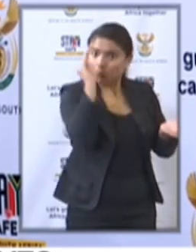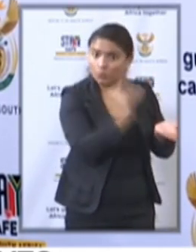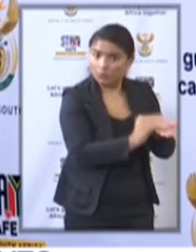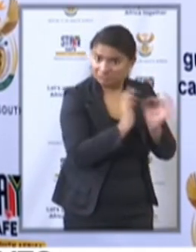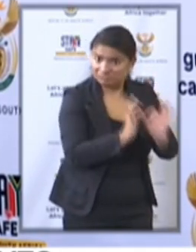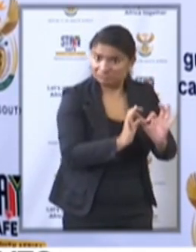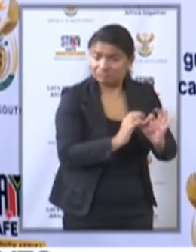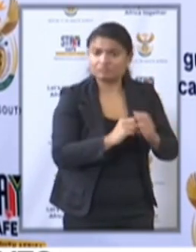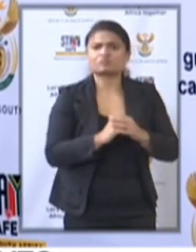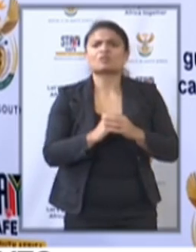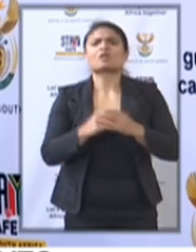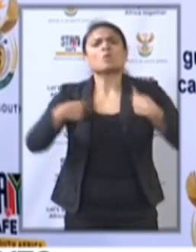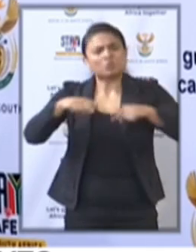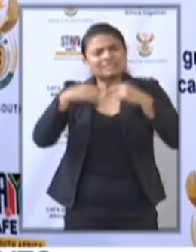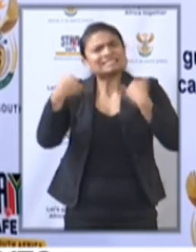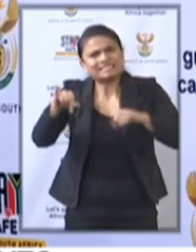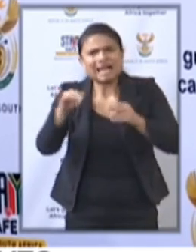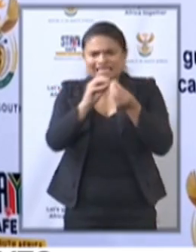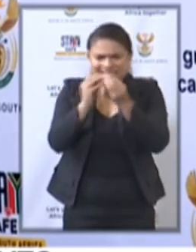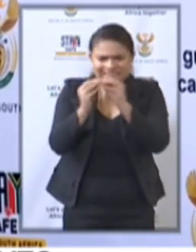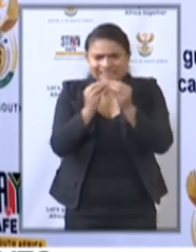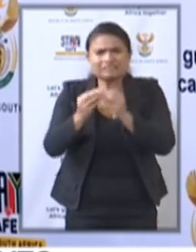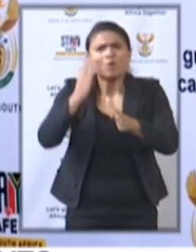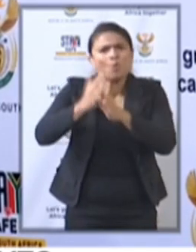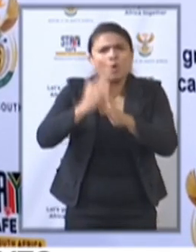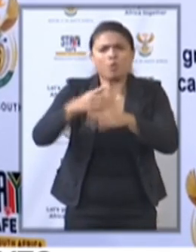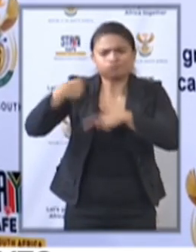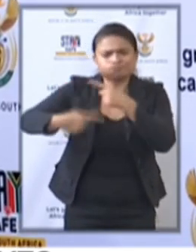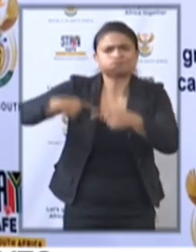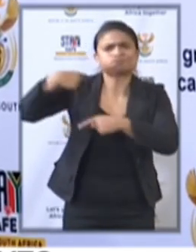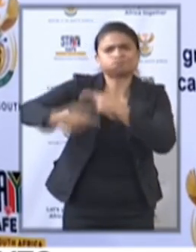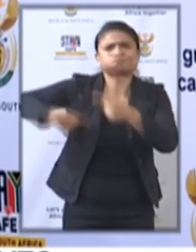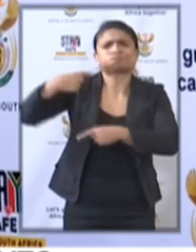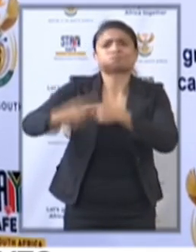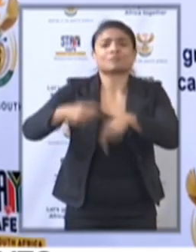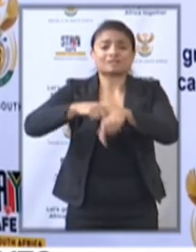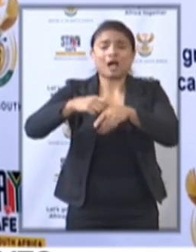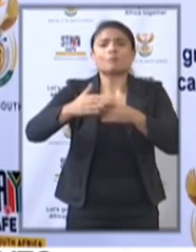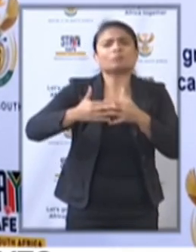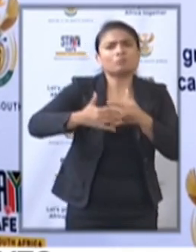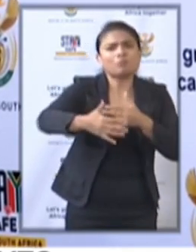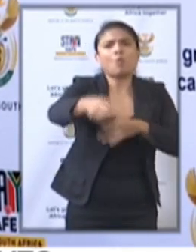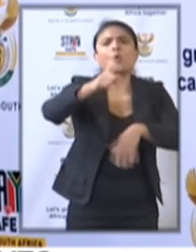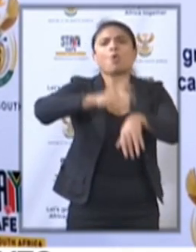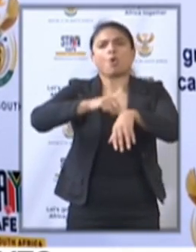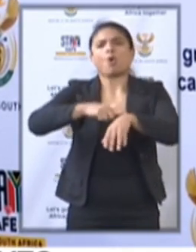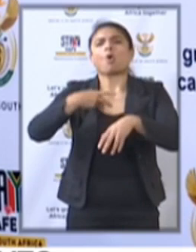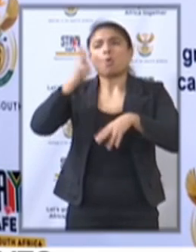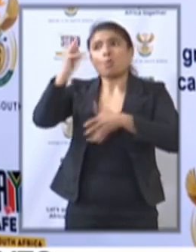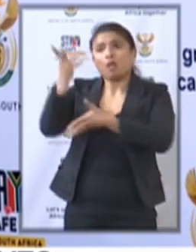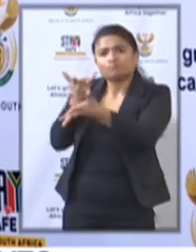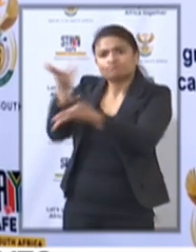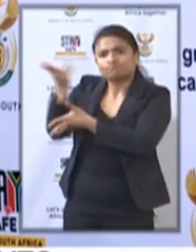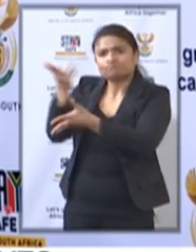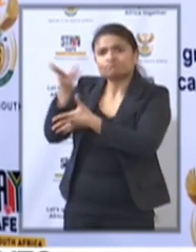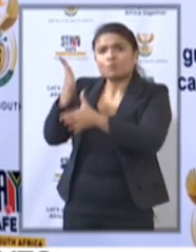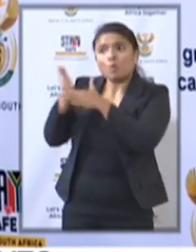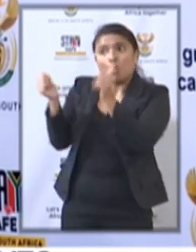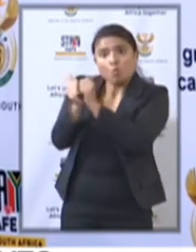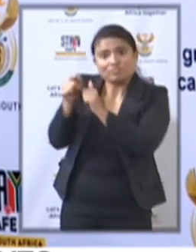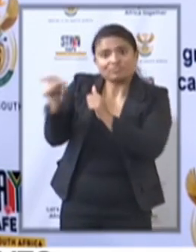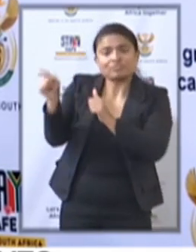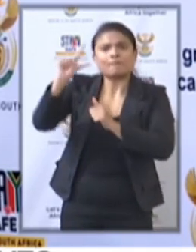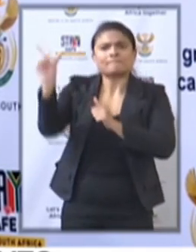progress. These things take some time, but we are working with our Madagascan researchers in order to make sure that